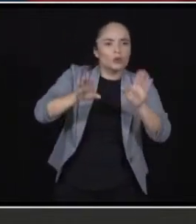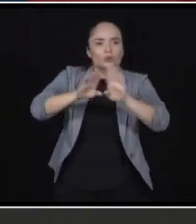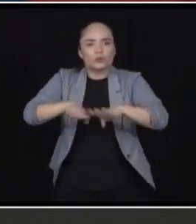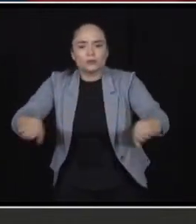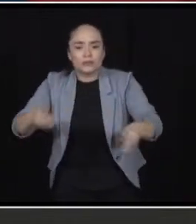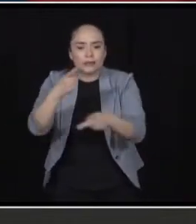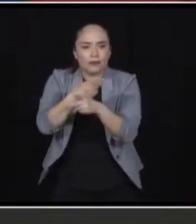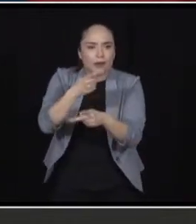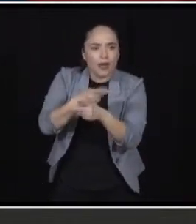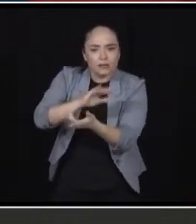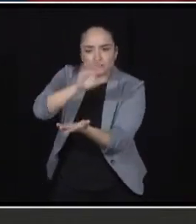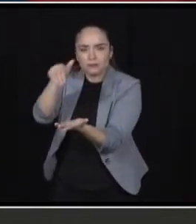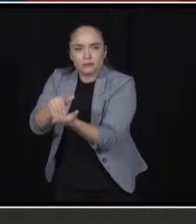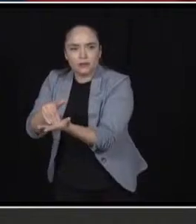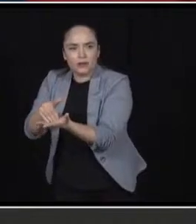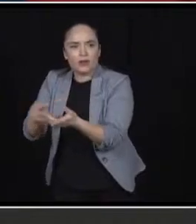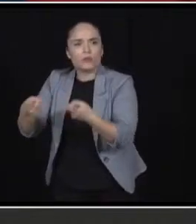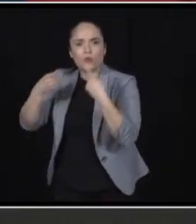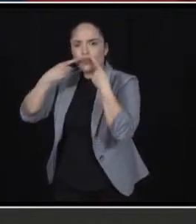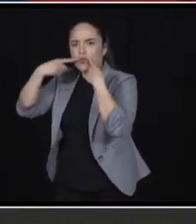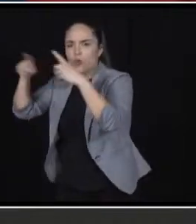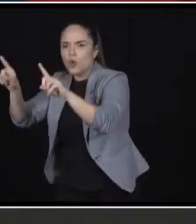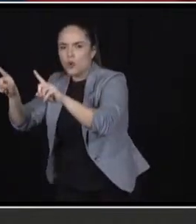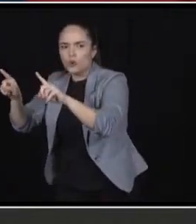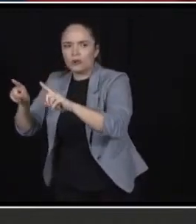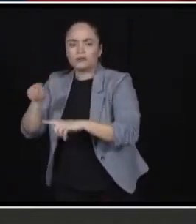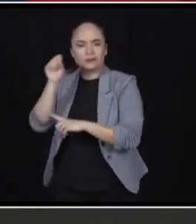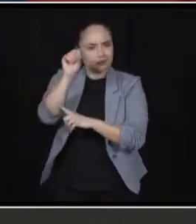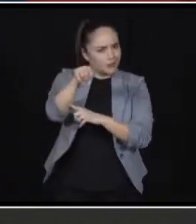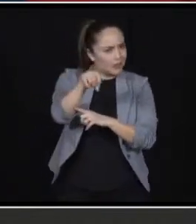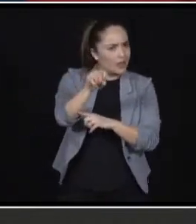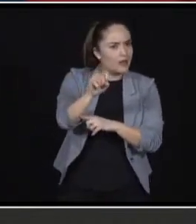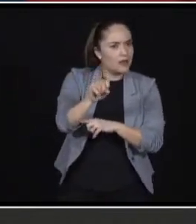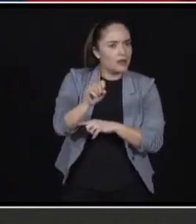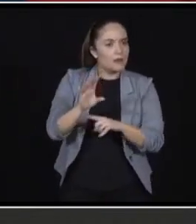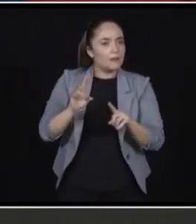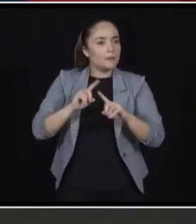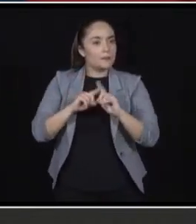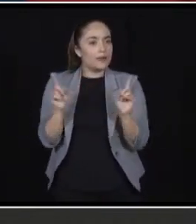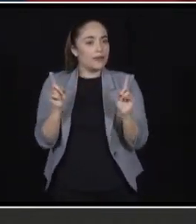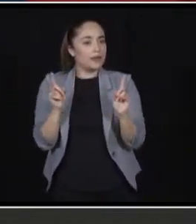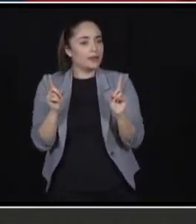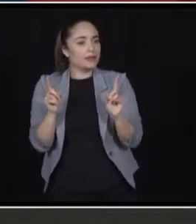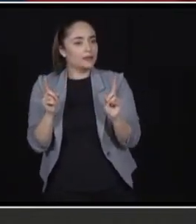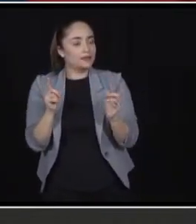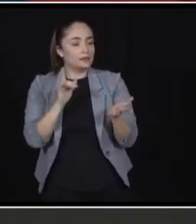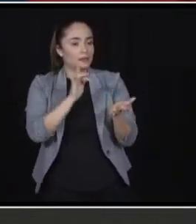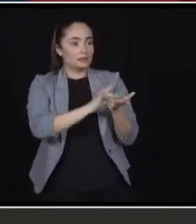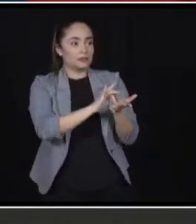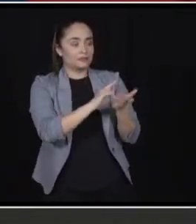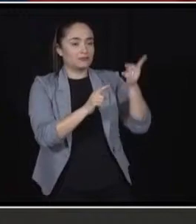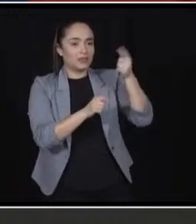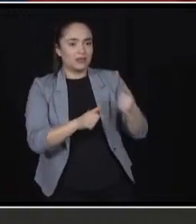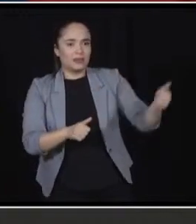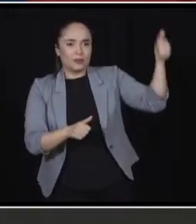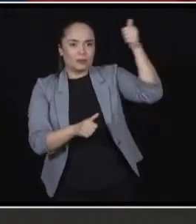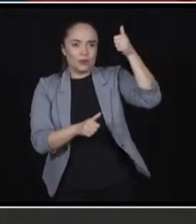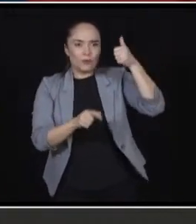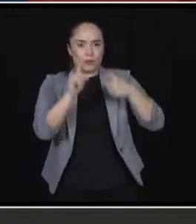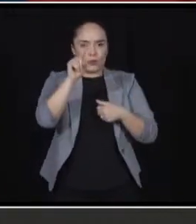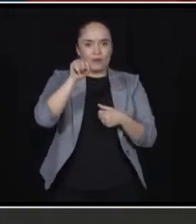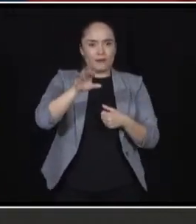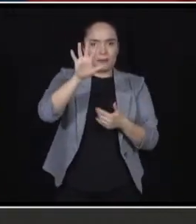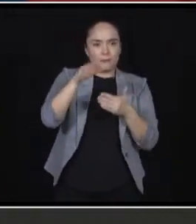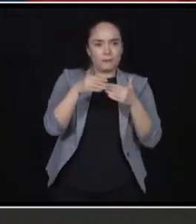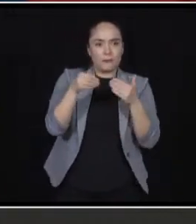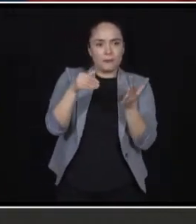Medical Officer of Health has been that schools, which represent in and around 1.5 million kids that were going into class physically,